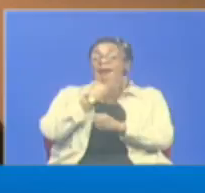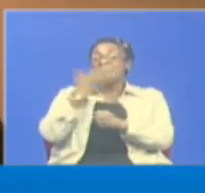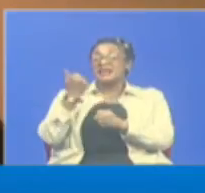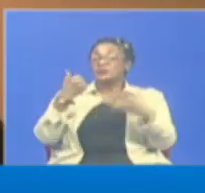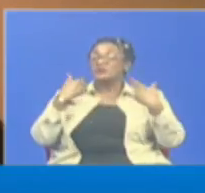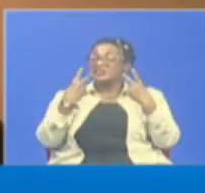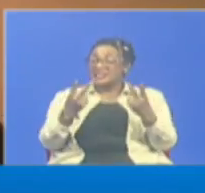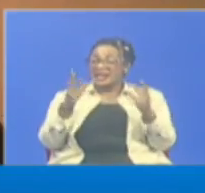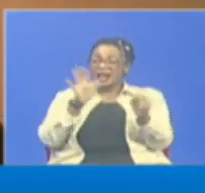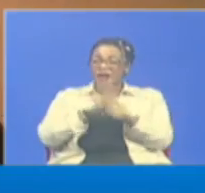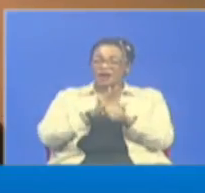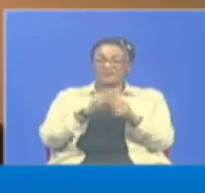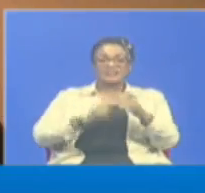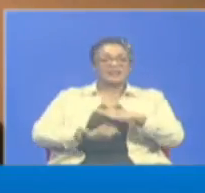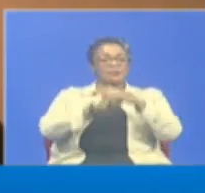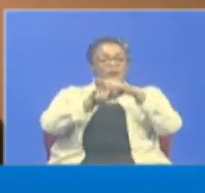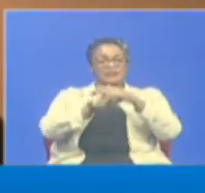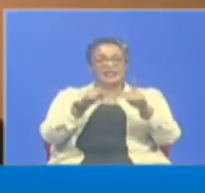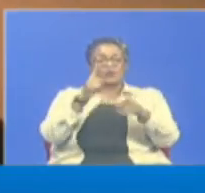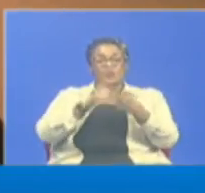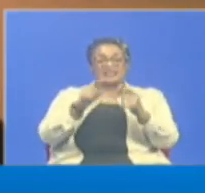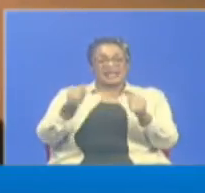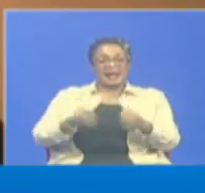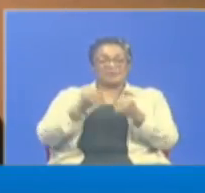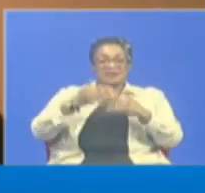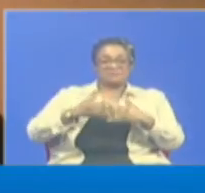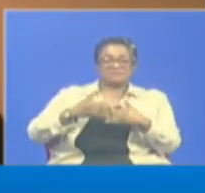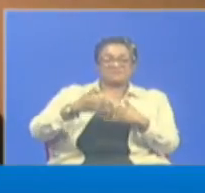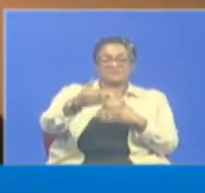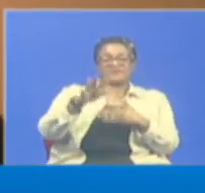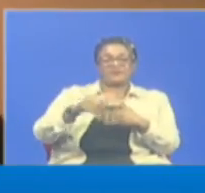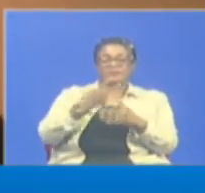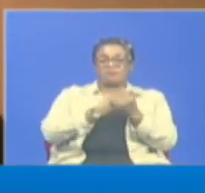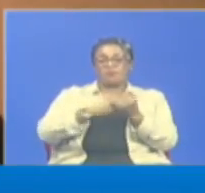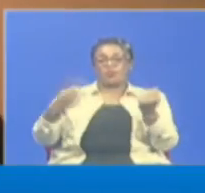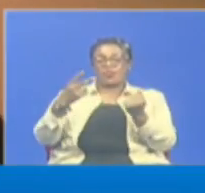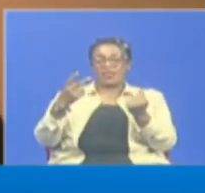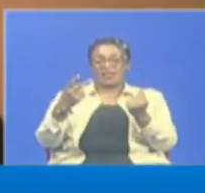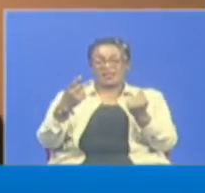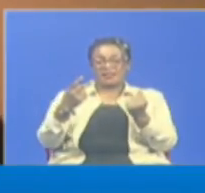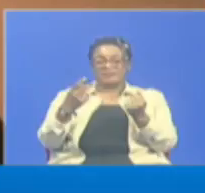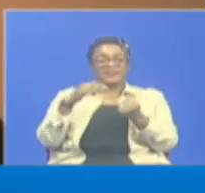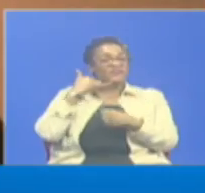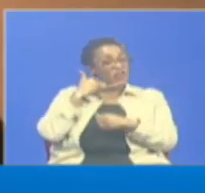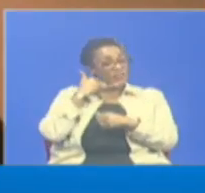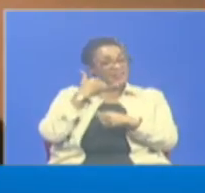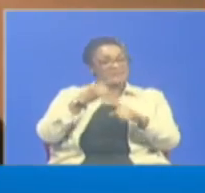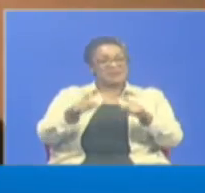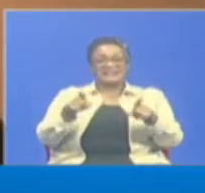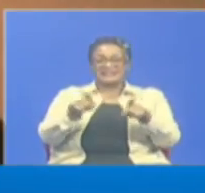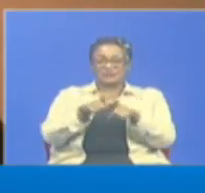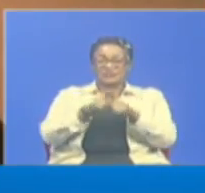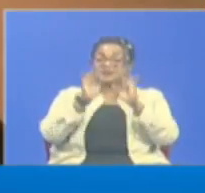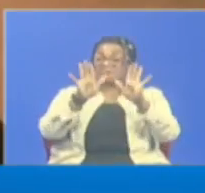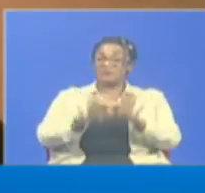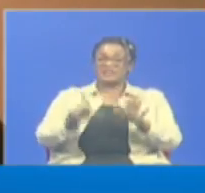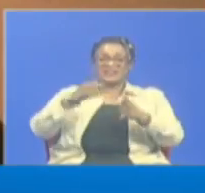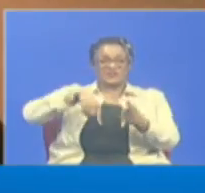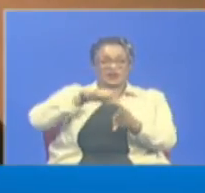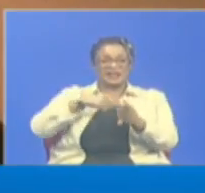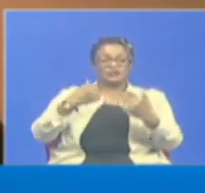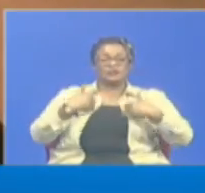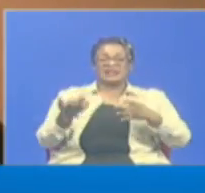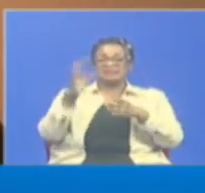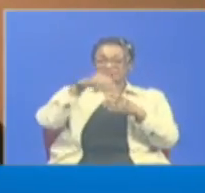and referrals that are going on from those two lines. But I think there's more space for more partners to come in. And I know the church churches have set up